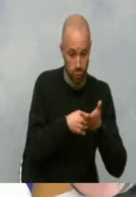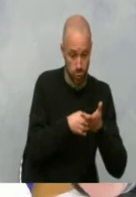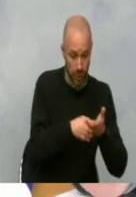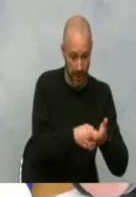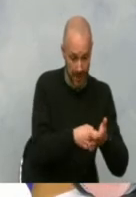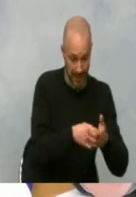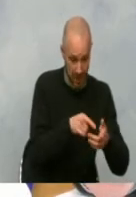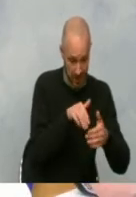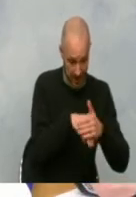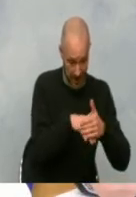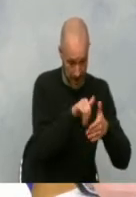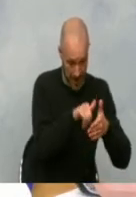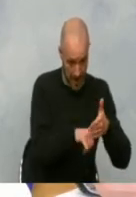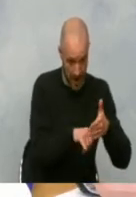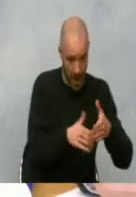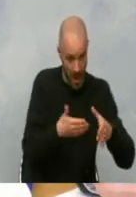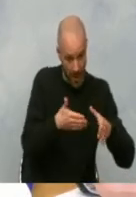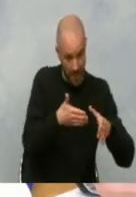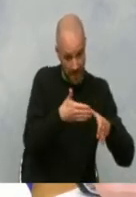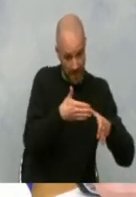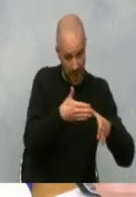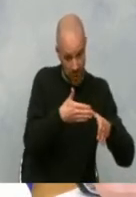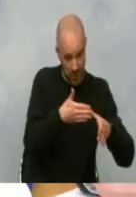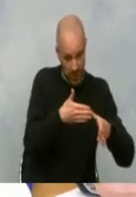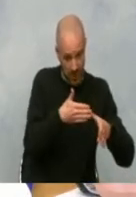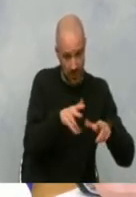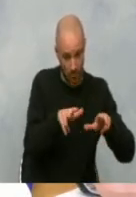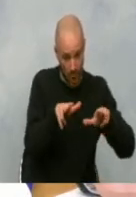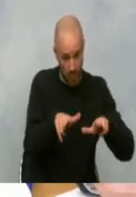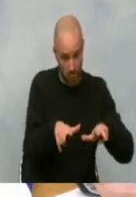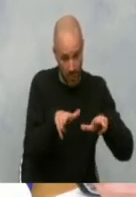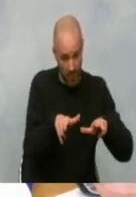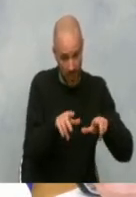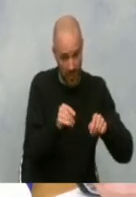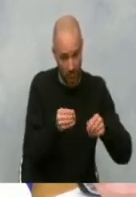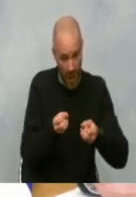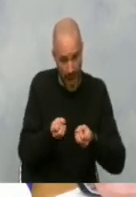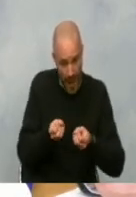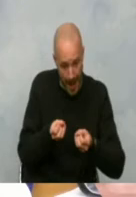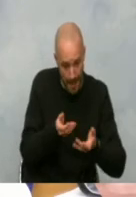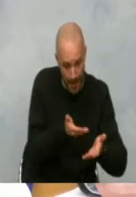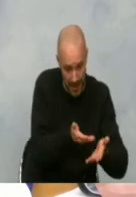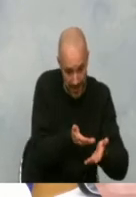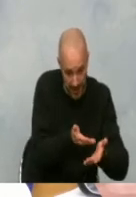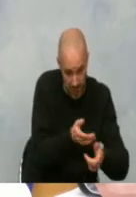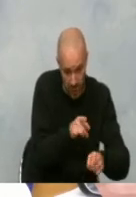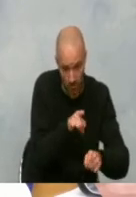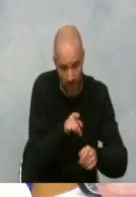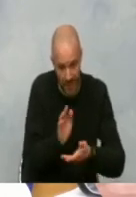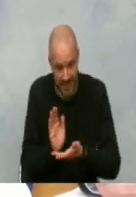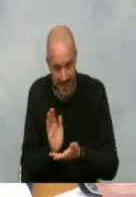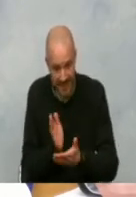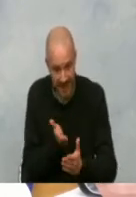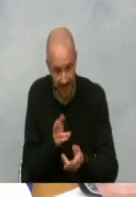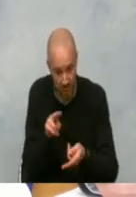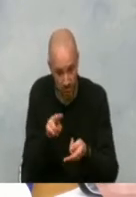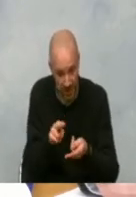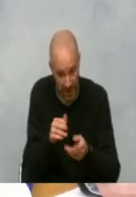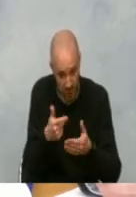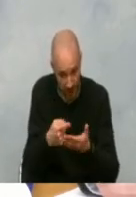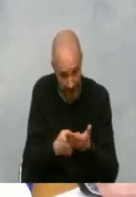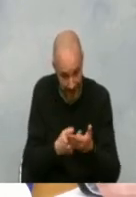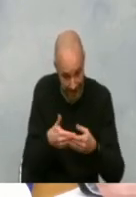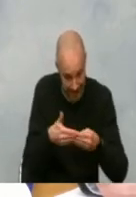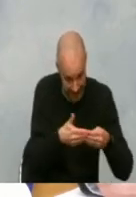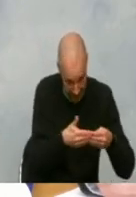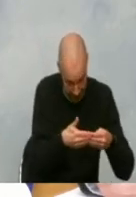the first of those is the one that's for approval, and it's for implementation of the service concession guidance.